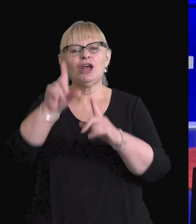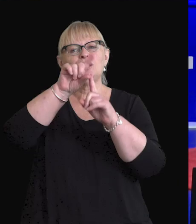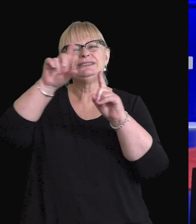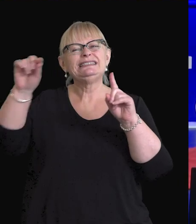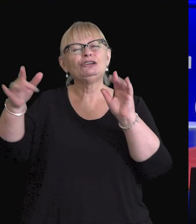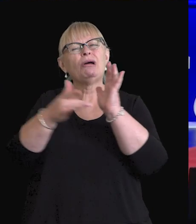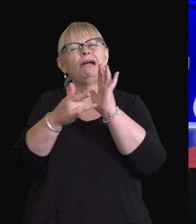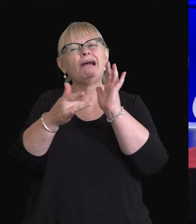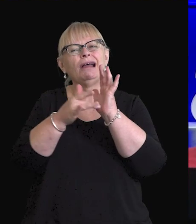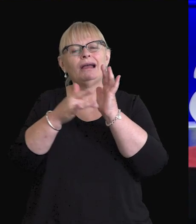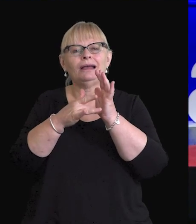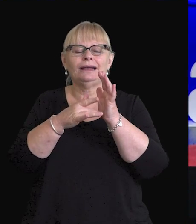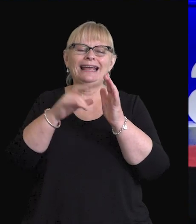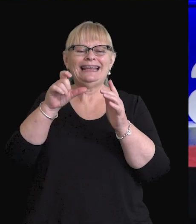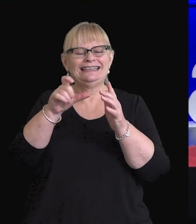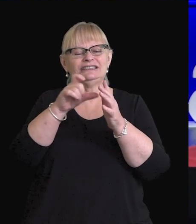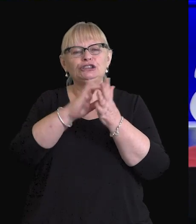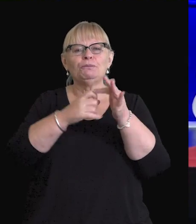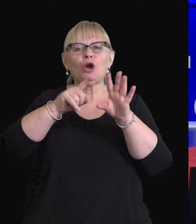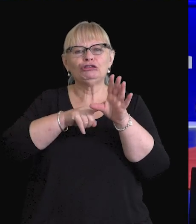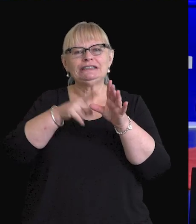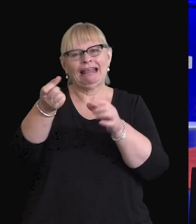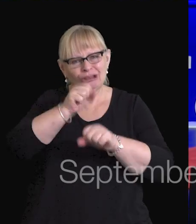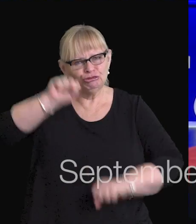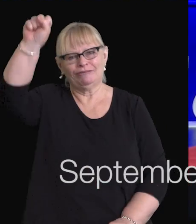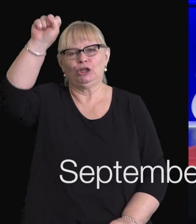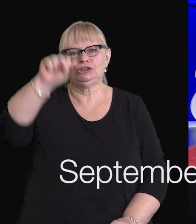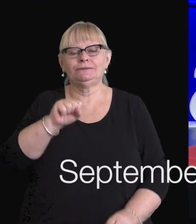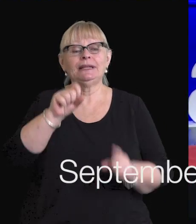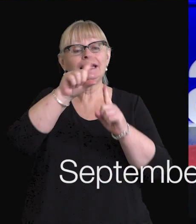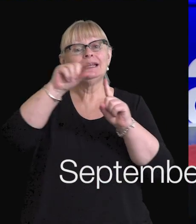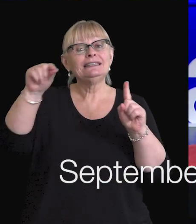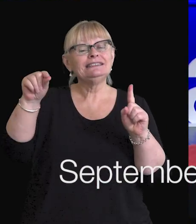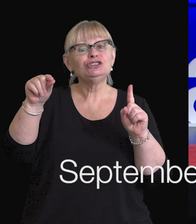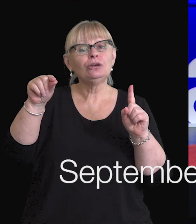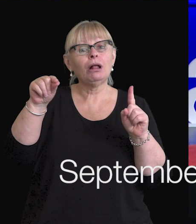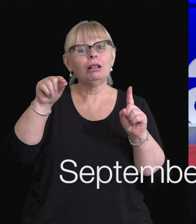Digital technology, democracy, revolution. Digital